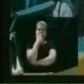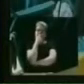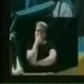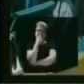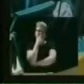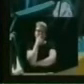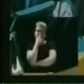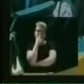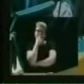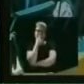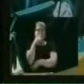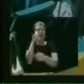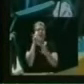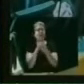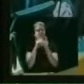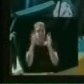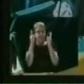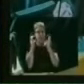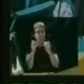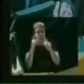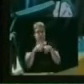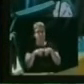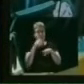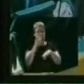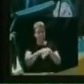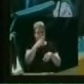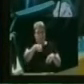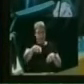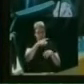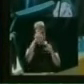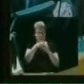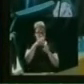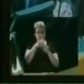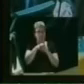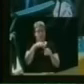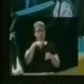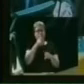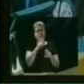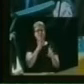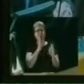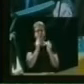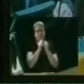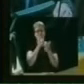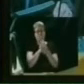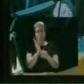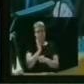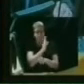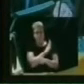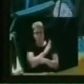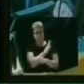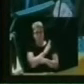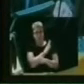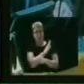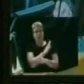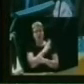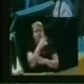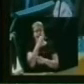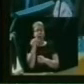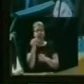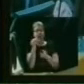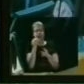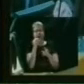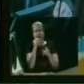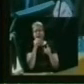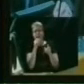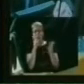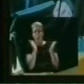Those will be issues that, depending on how this body votes, that I'll have to address with the school board and the legalities